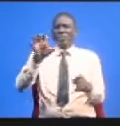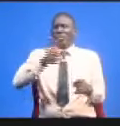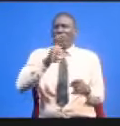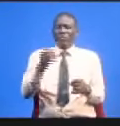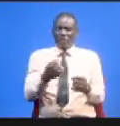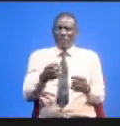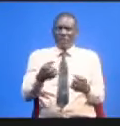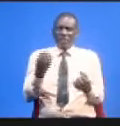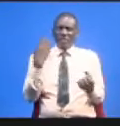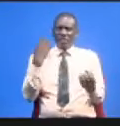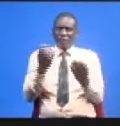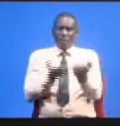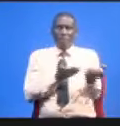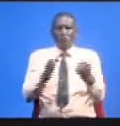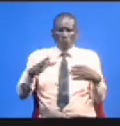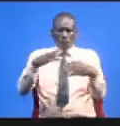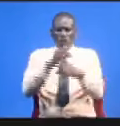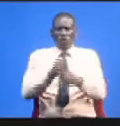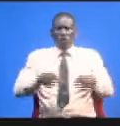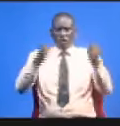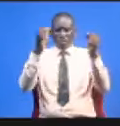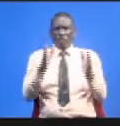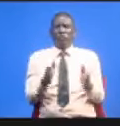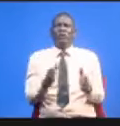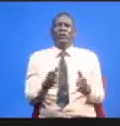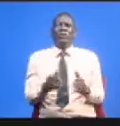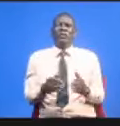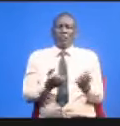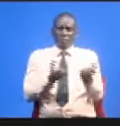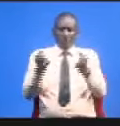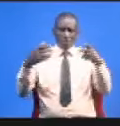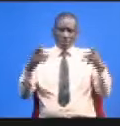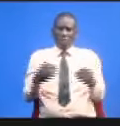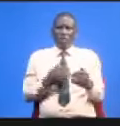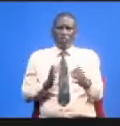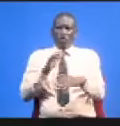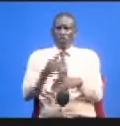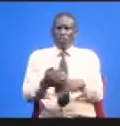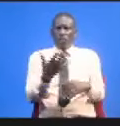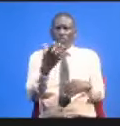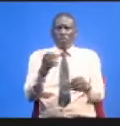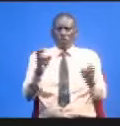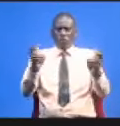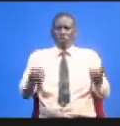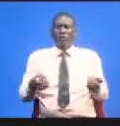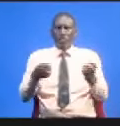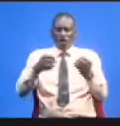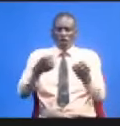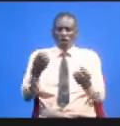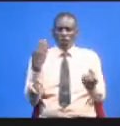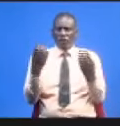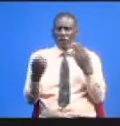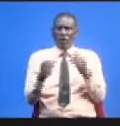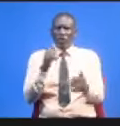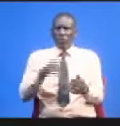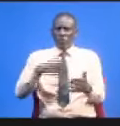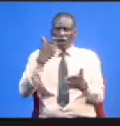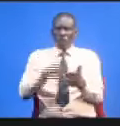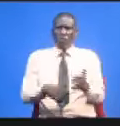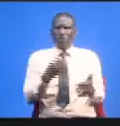Trade Association Chairperson Arthur Sabe, the traders have more than 500 containers of tea worth more than